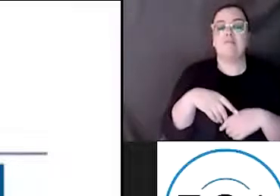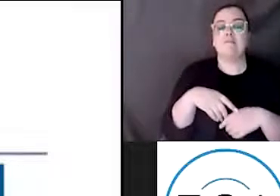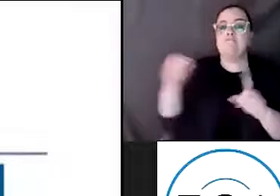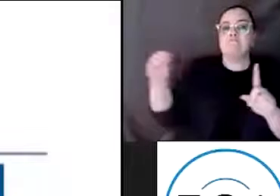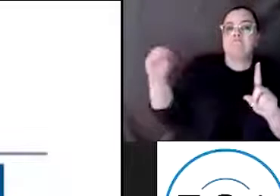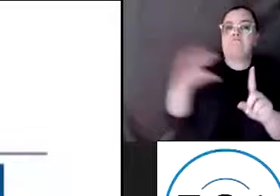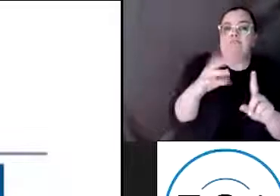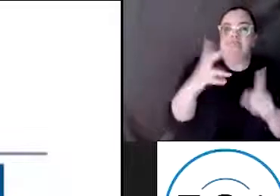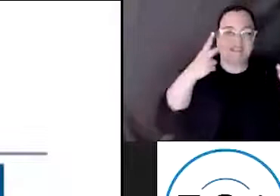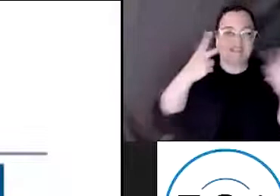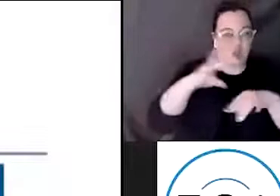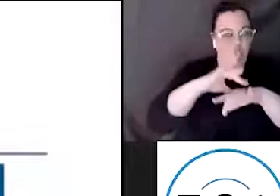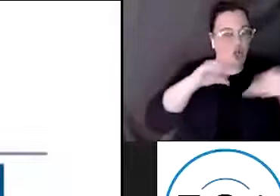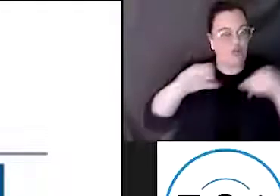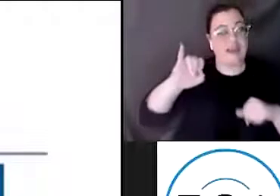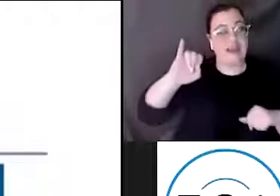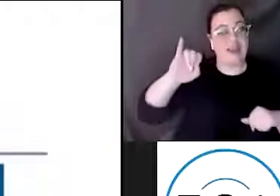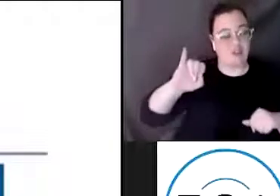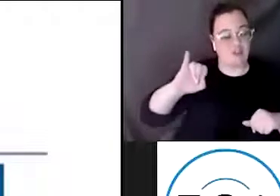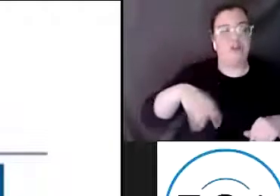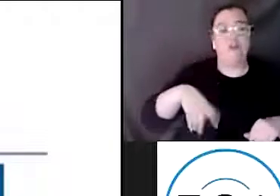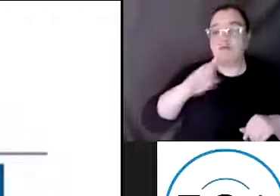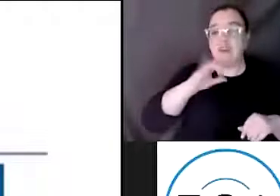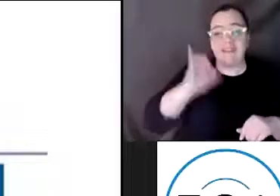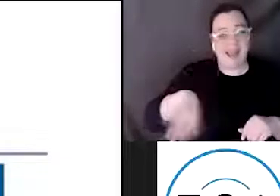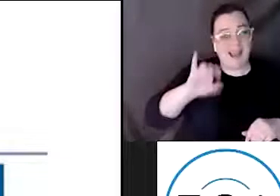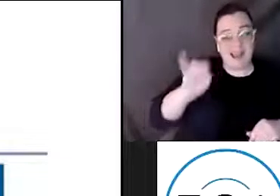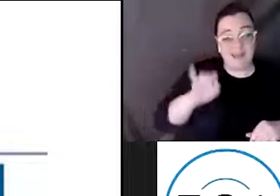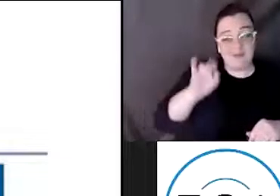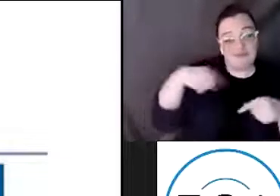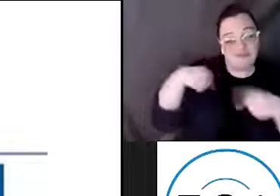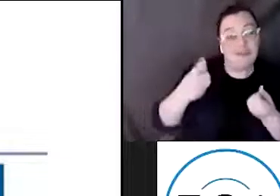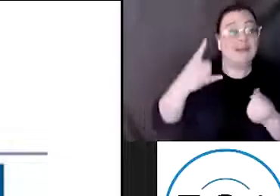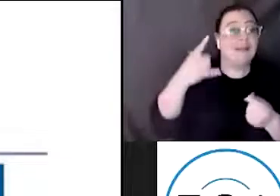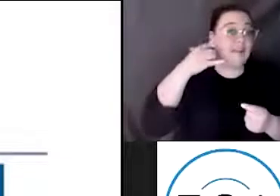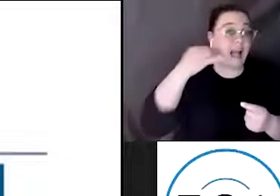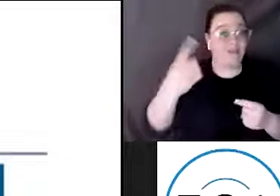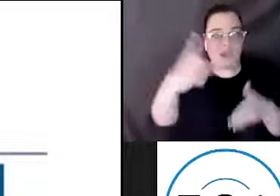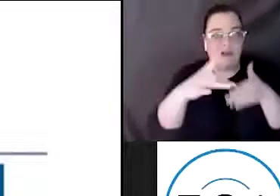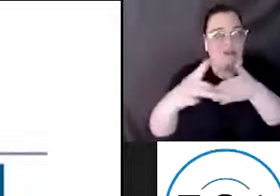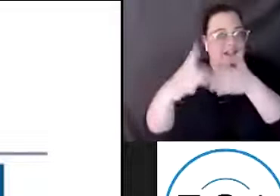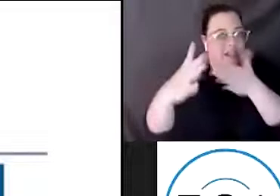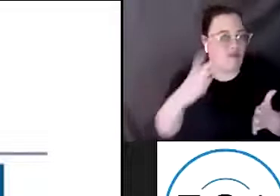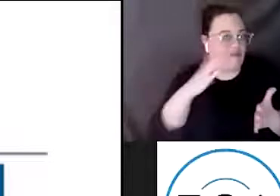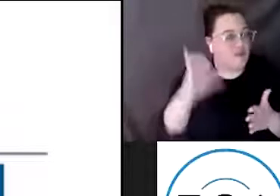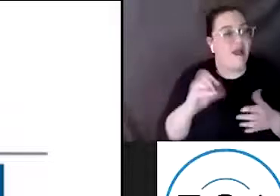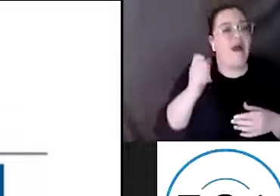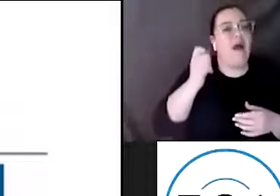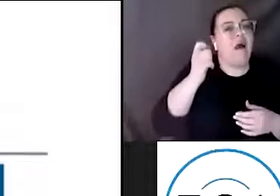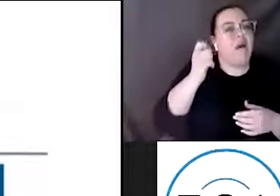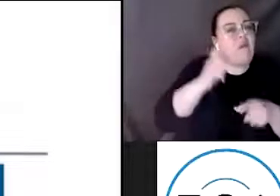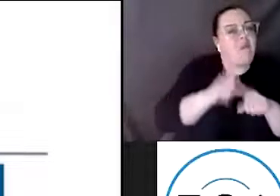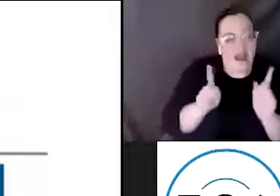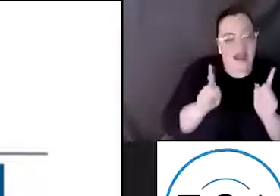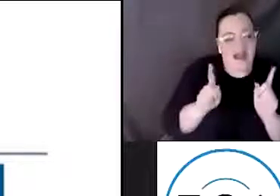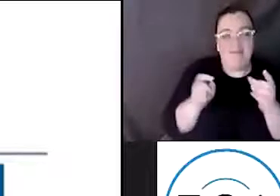earthquake insurance. Earthquake insurance has been around for a long time. California is one of the leaders in that. But the public